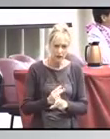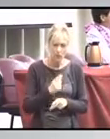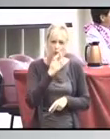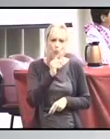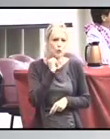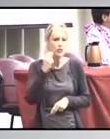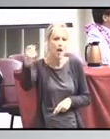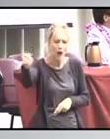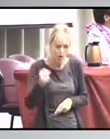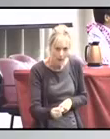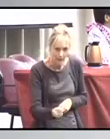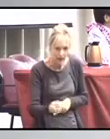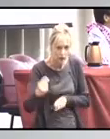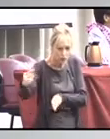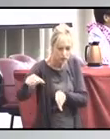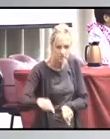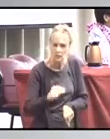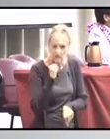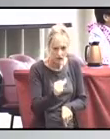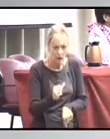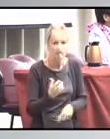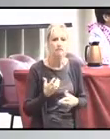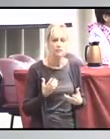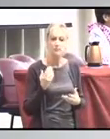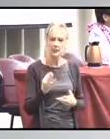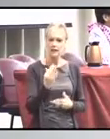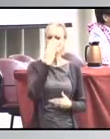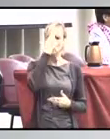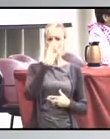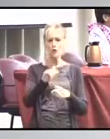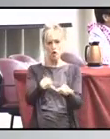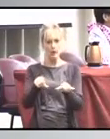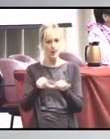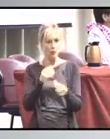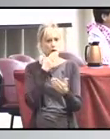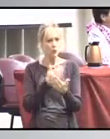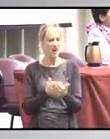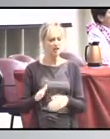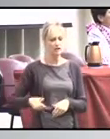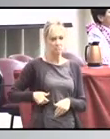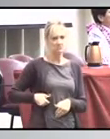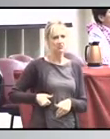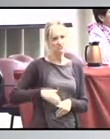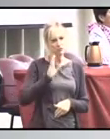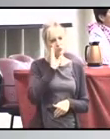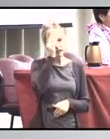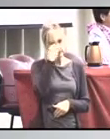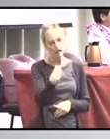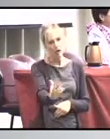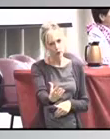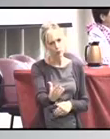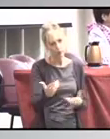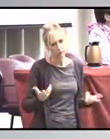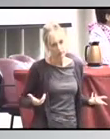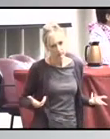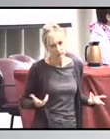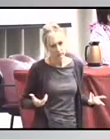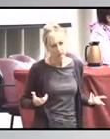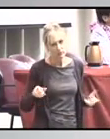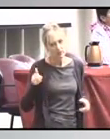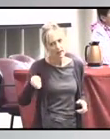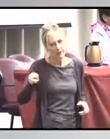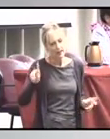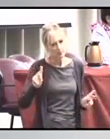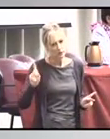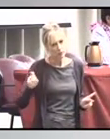you, who should be coming to you. So I mean, if you know your area really well, your instinct will basically tell you that, you know, these people should be